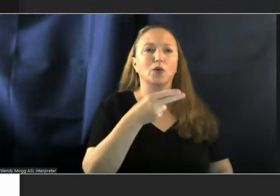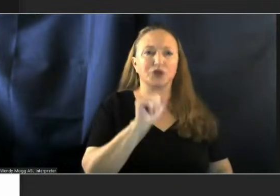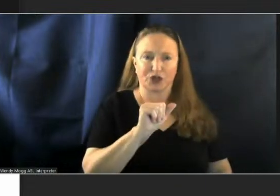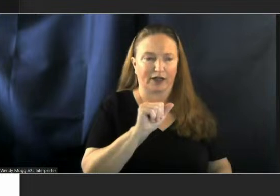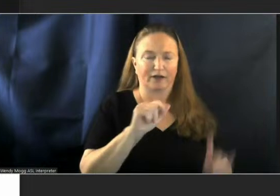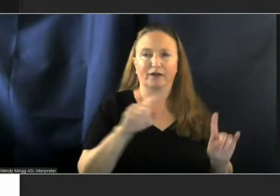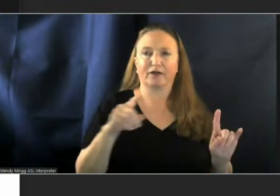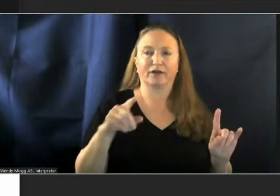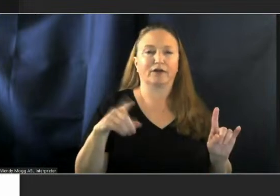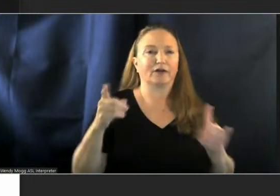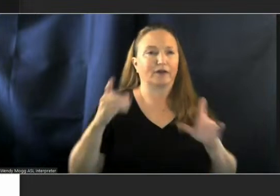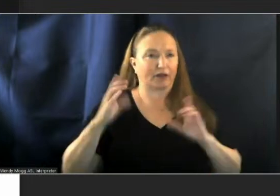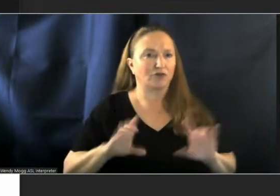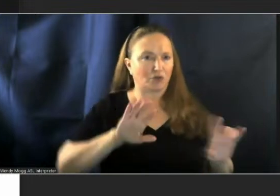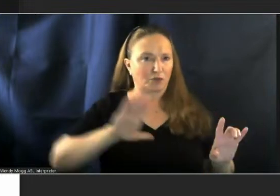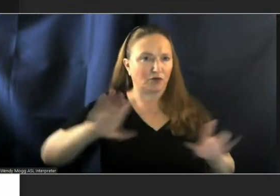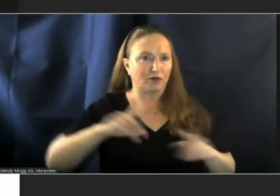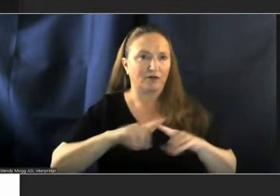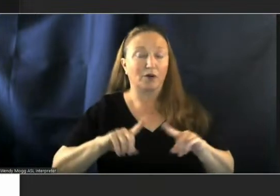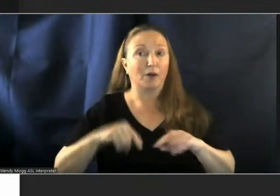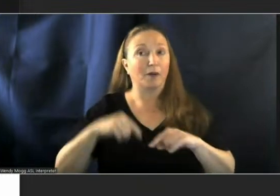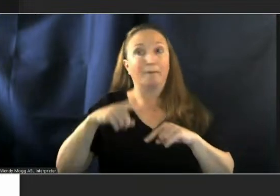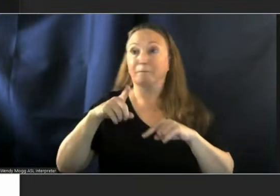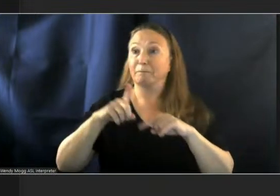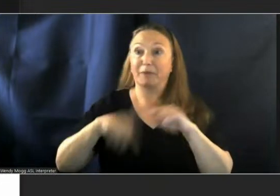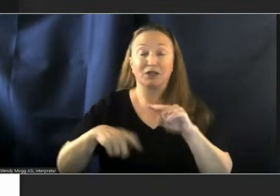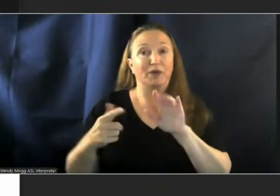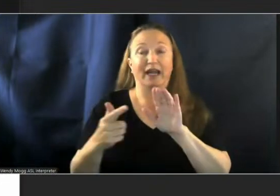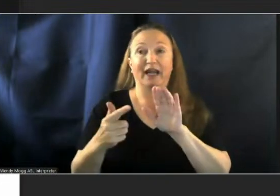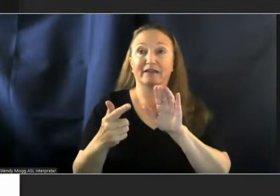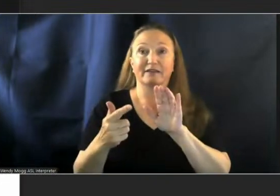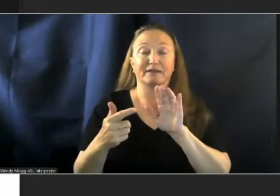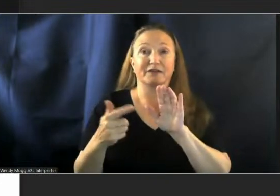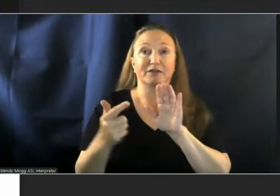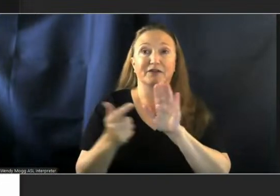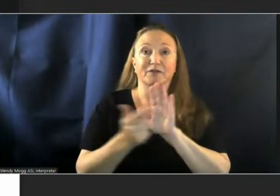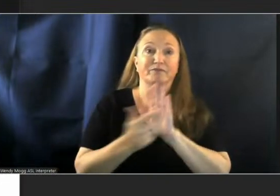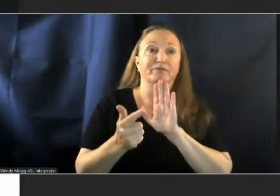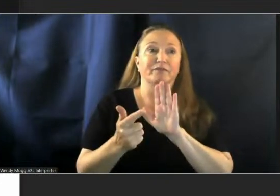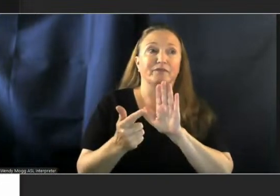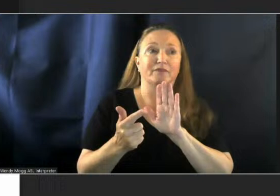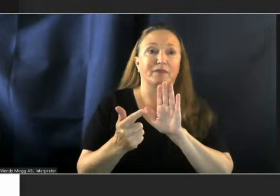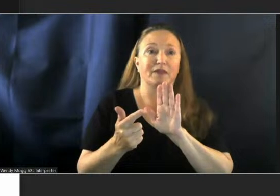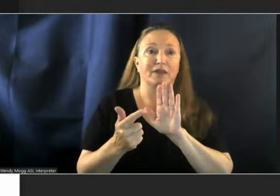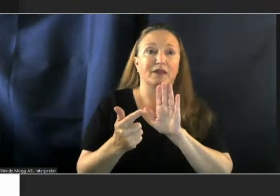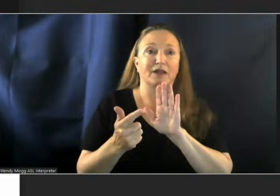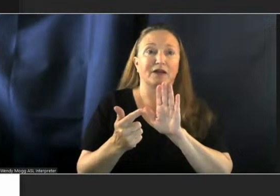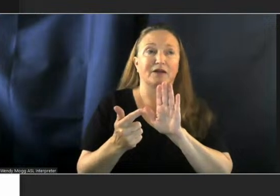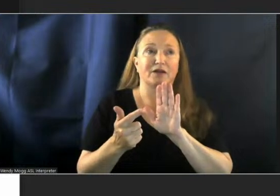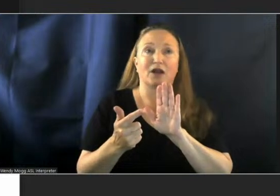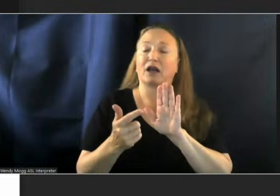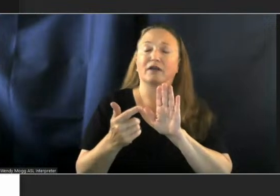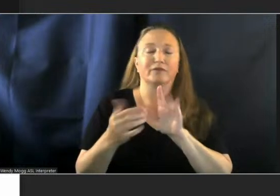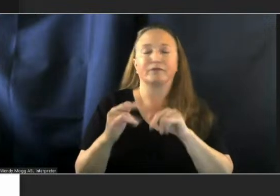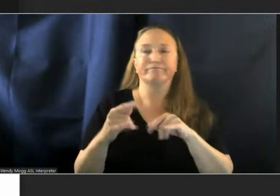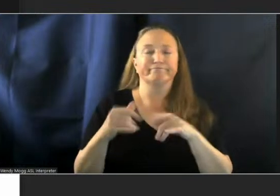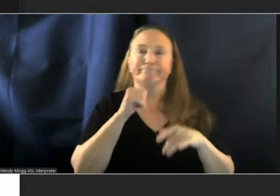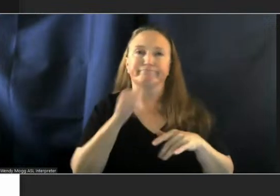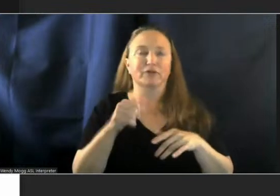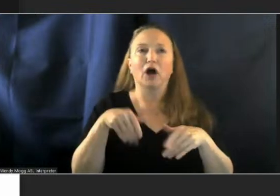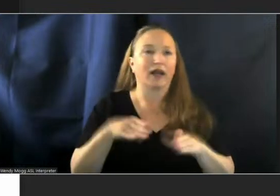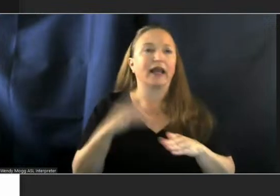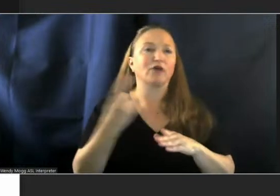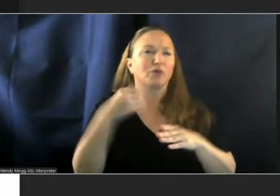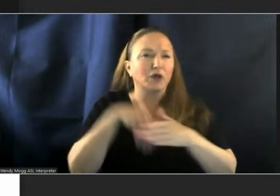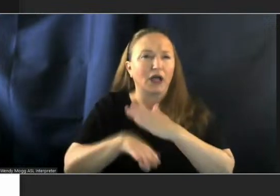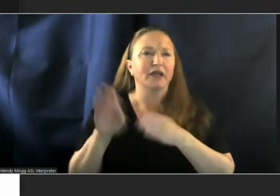not allow someone into your business if they are wearing a mask. That would be a rather extreme situation. With